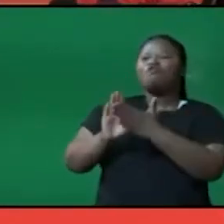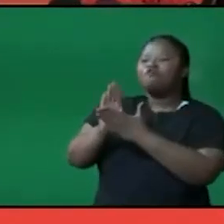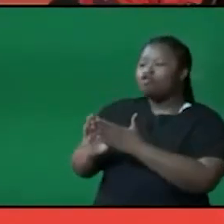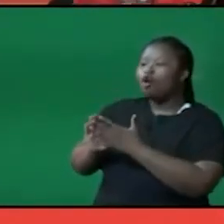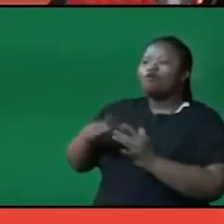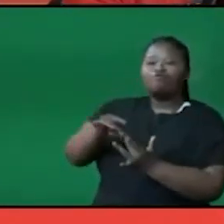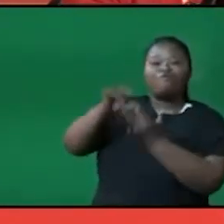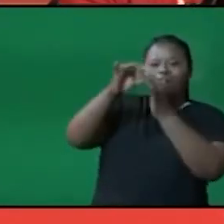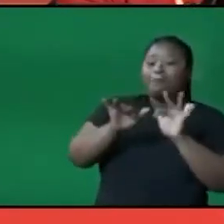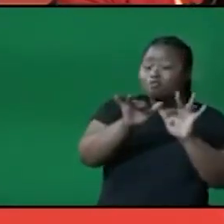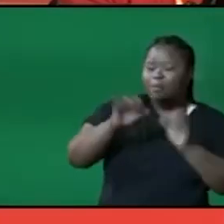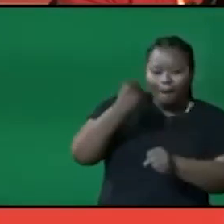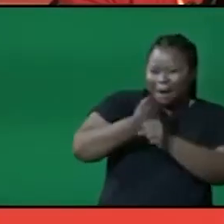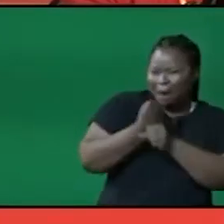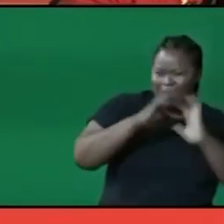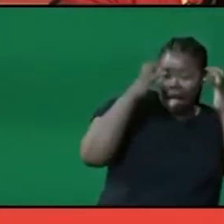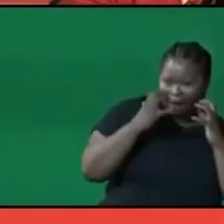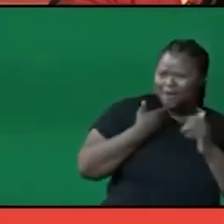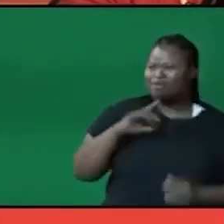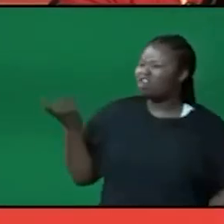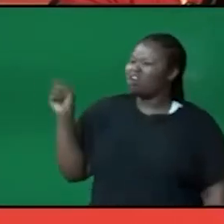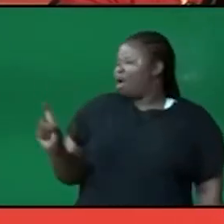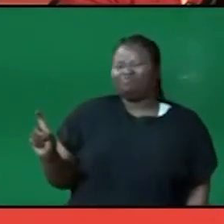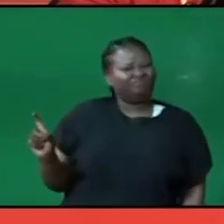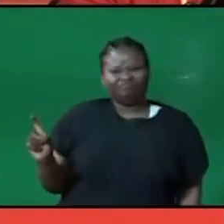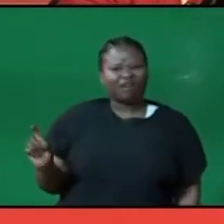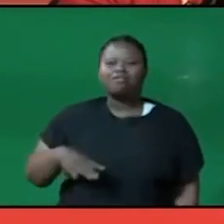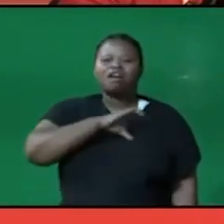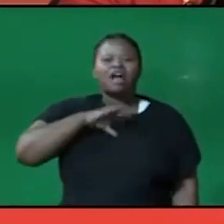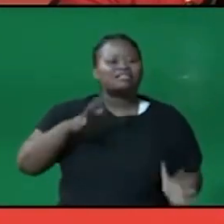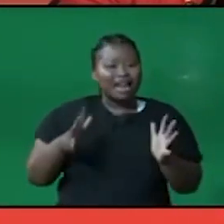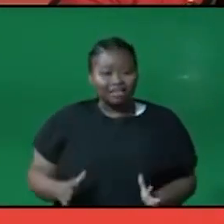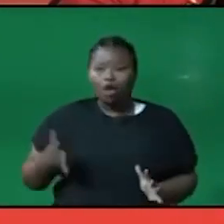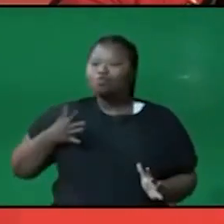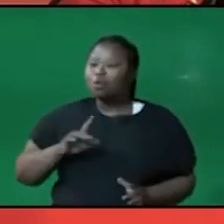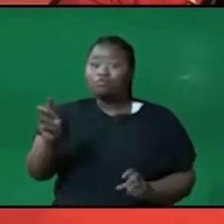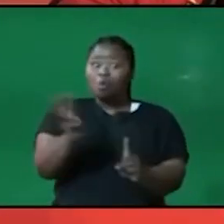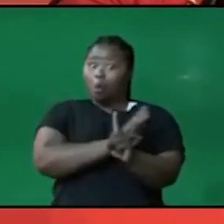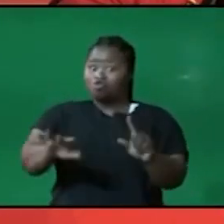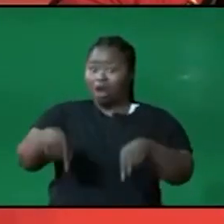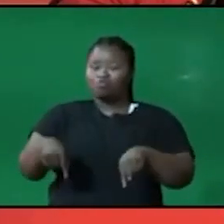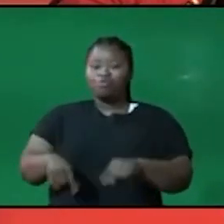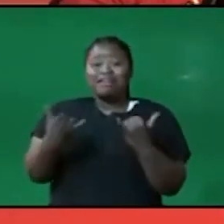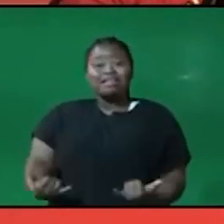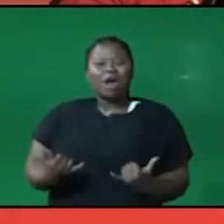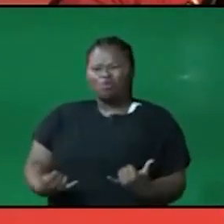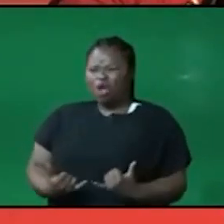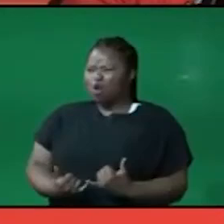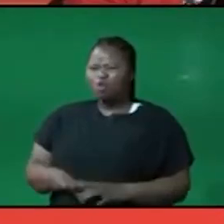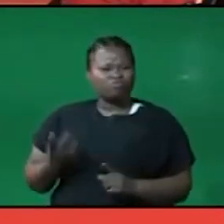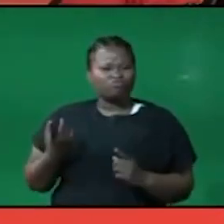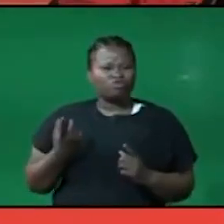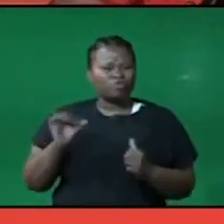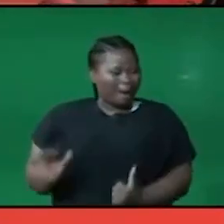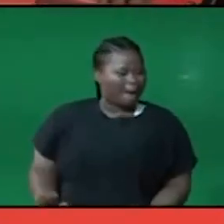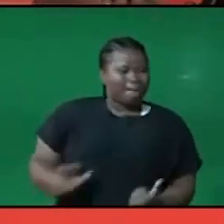vote for those who work very hard, not those who just come. Councillors, we want to warn you now that we are not going to go